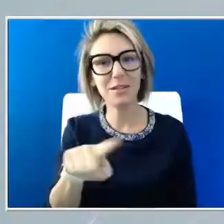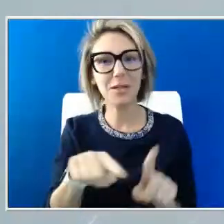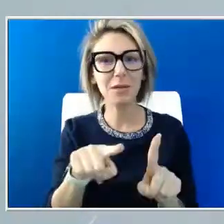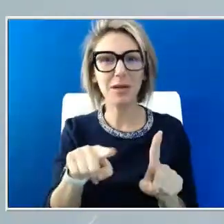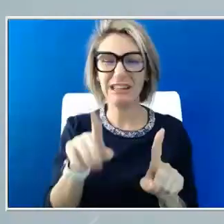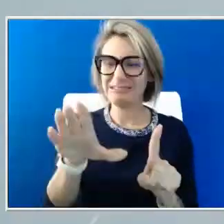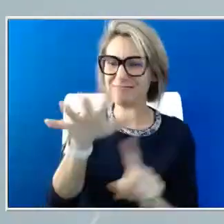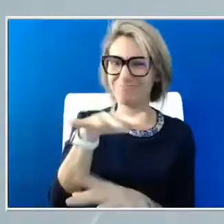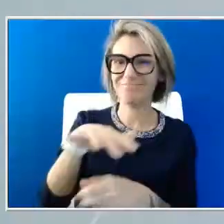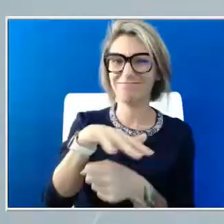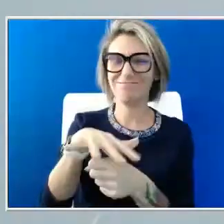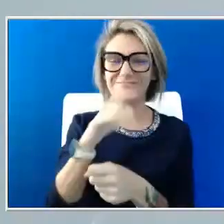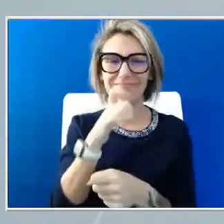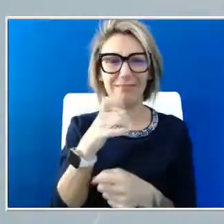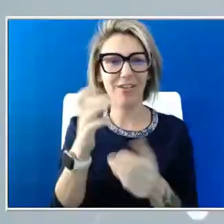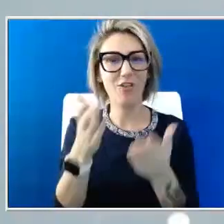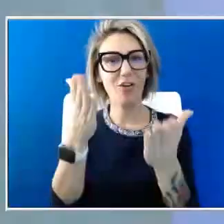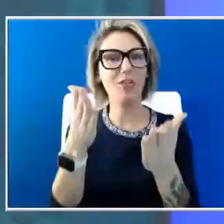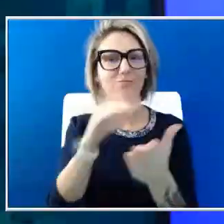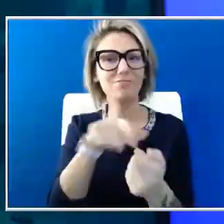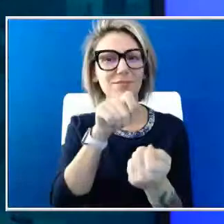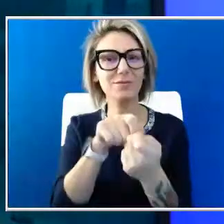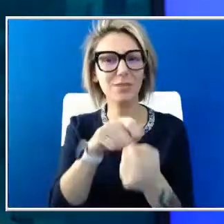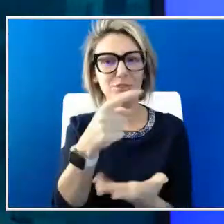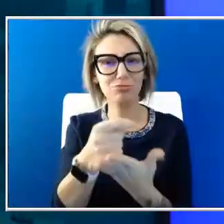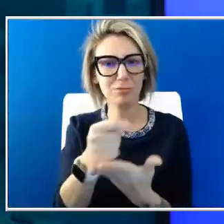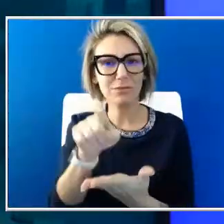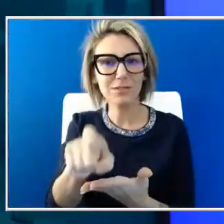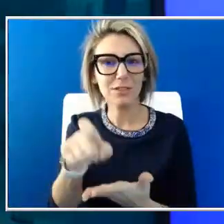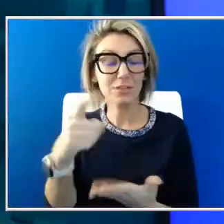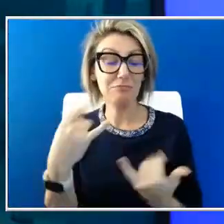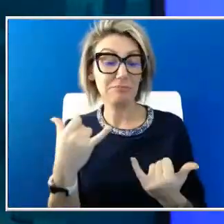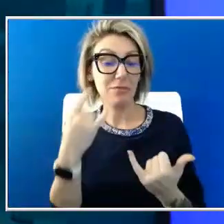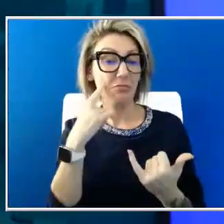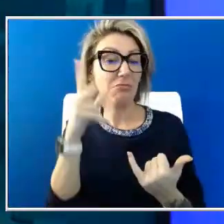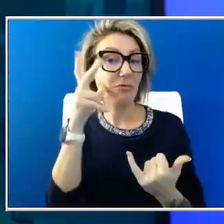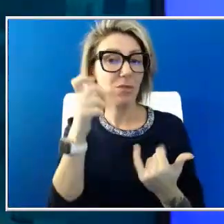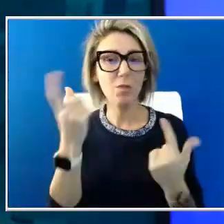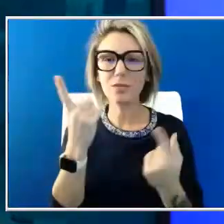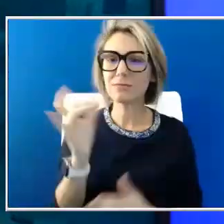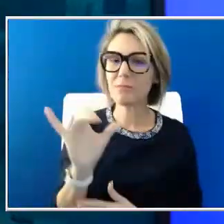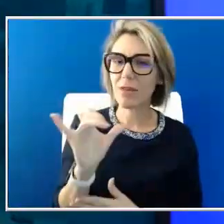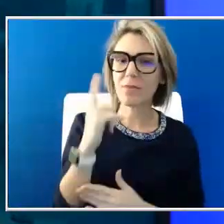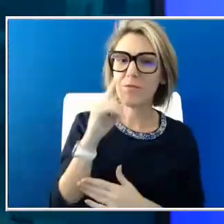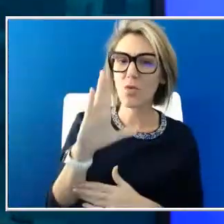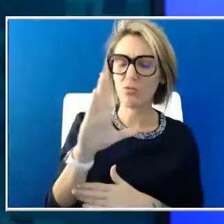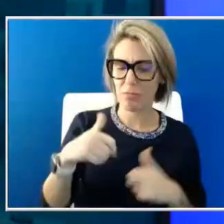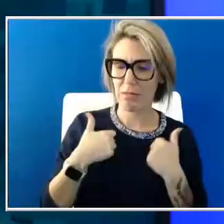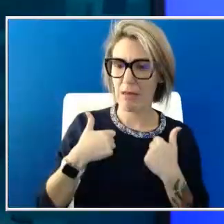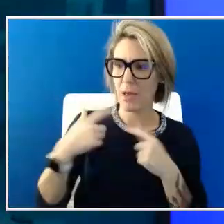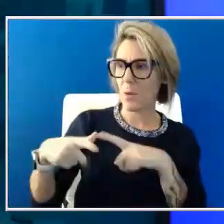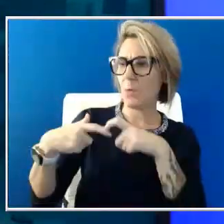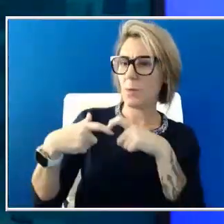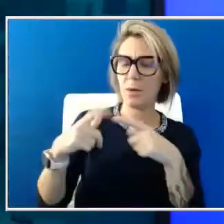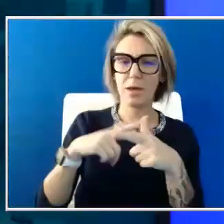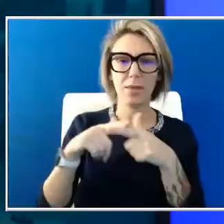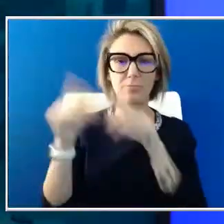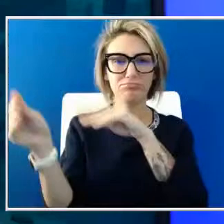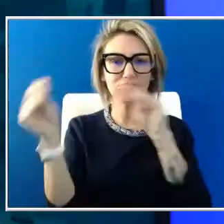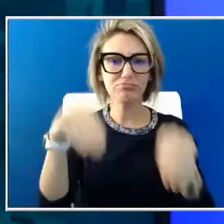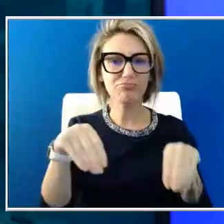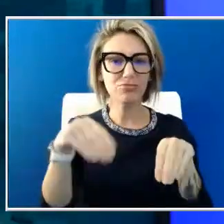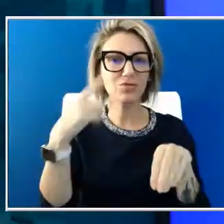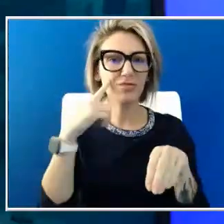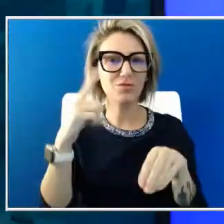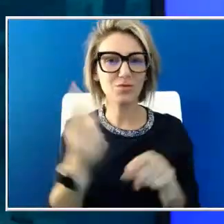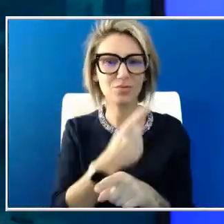the exact treatment he needed. Today, we are hearing what it's like to put your life on hold and relocate to get the right cancer care that